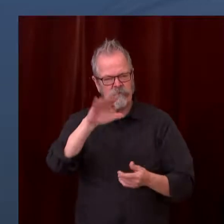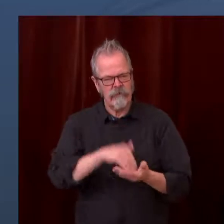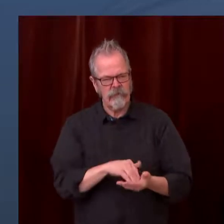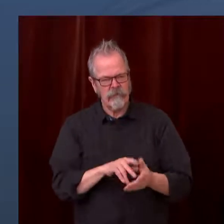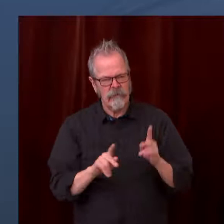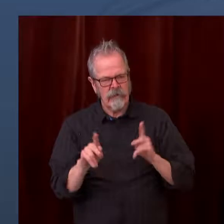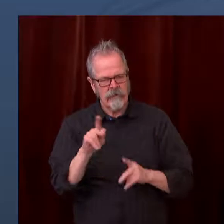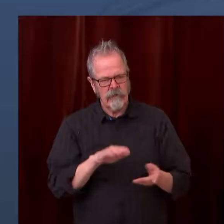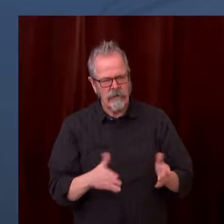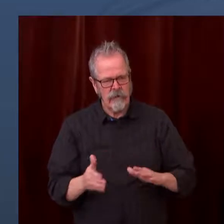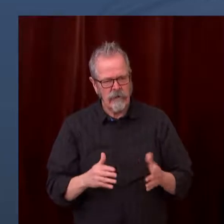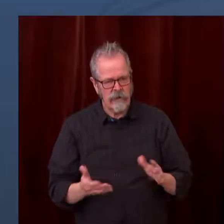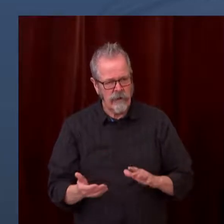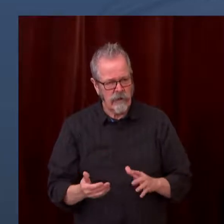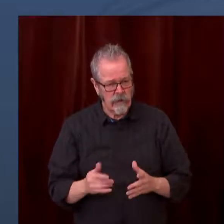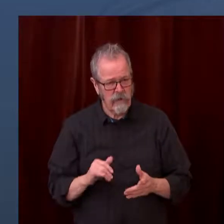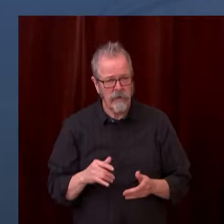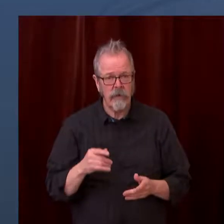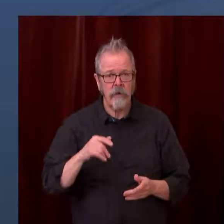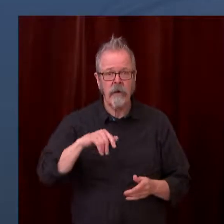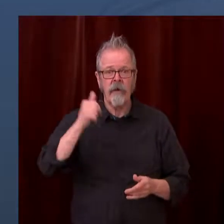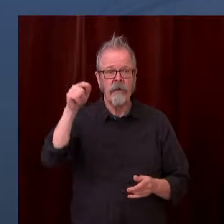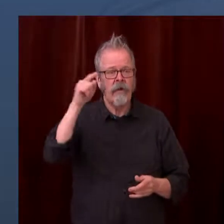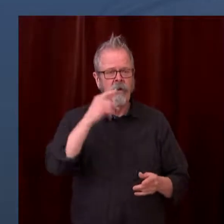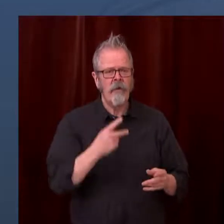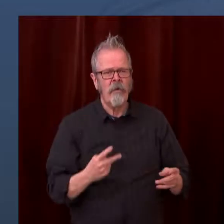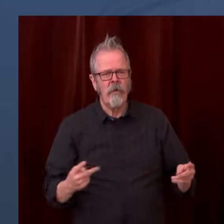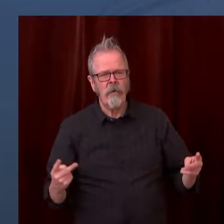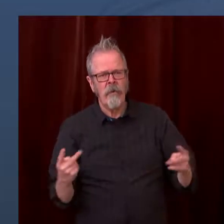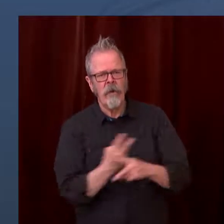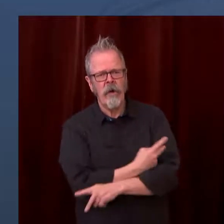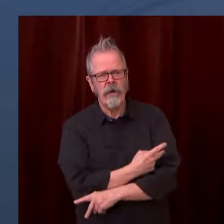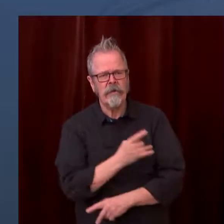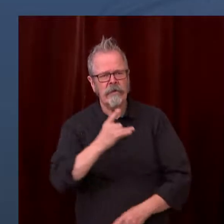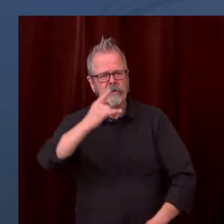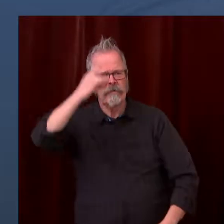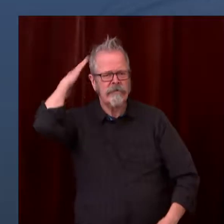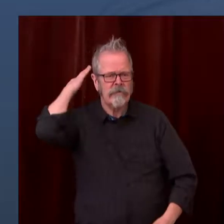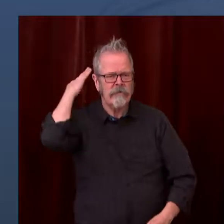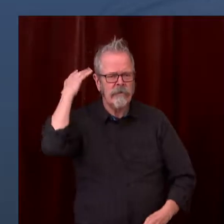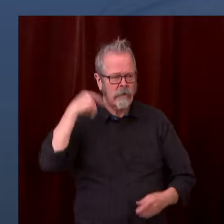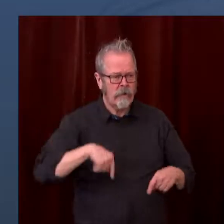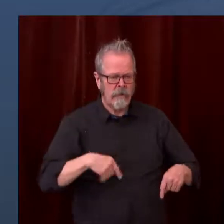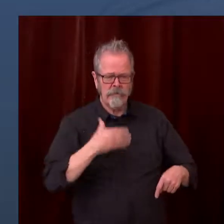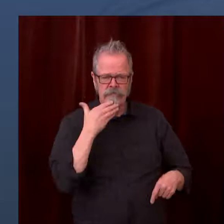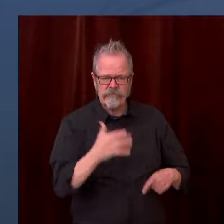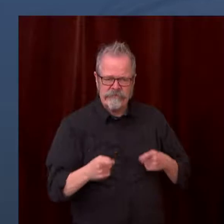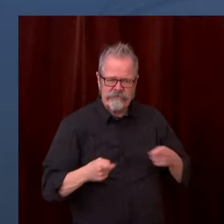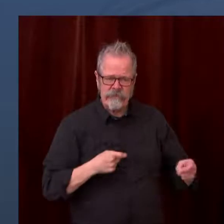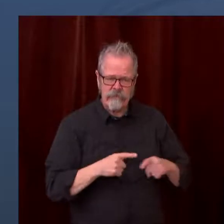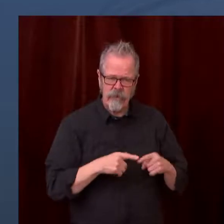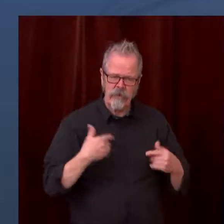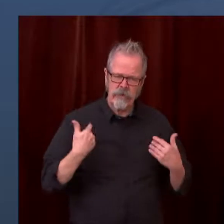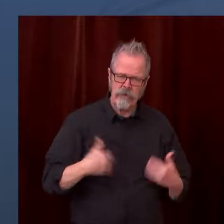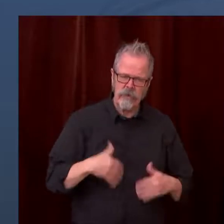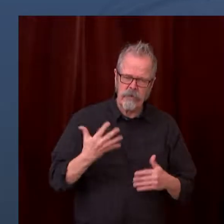the guidance and follow the preventive measures. And so I guess I have this public health bias as I respond to that question, where I really